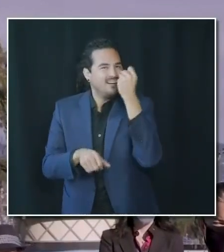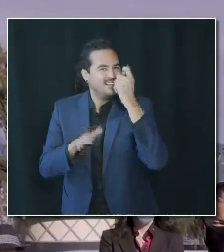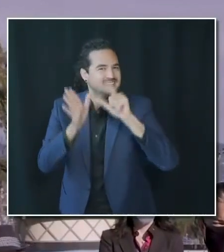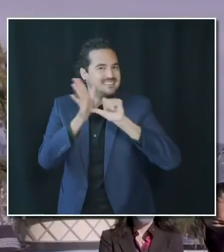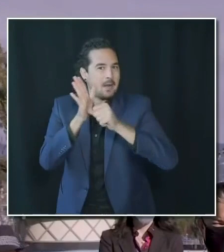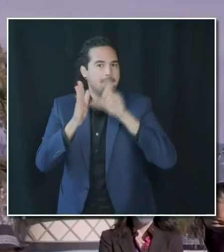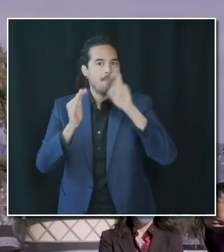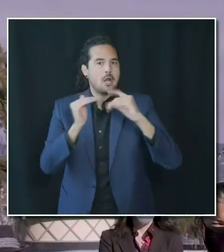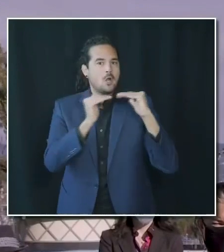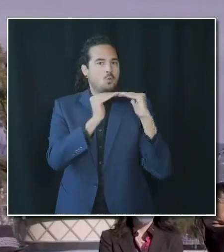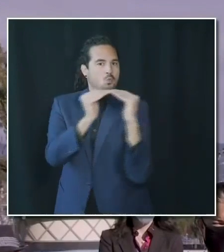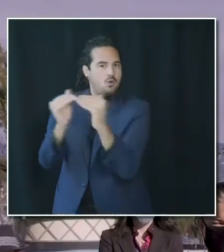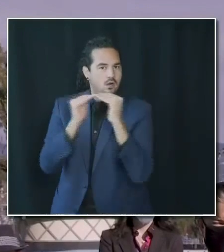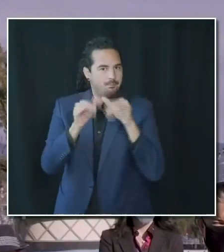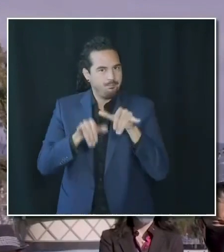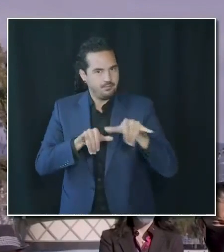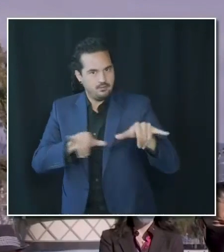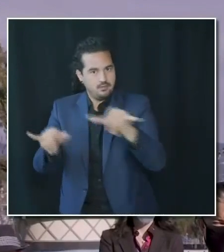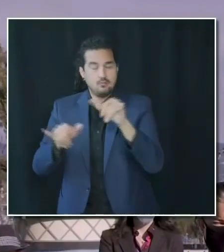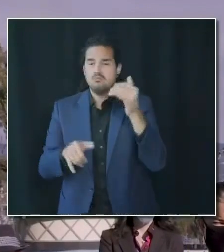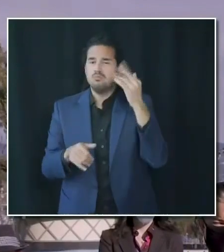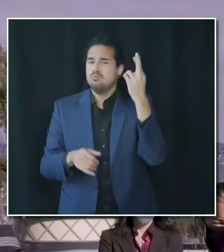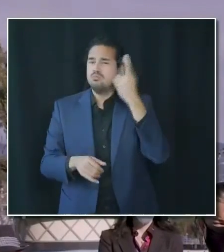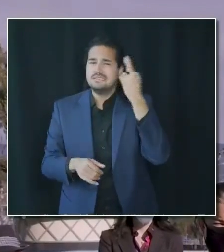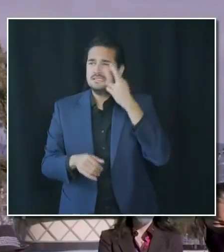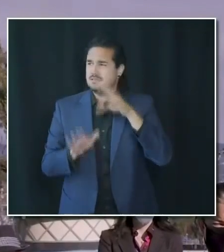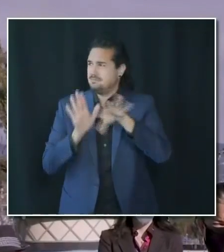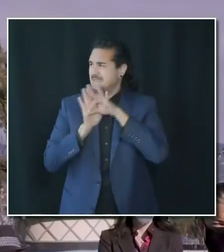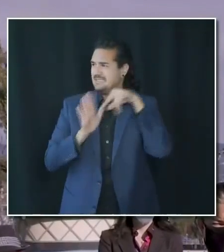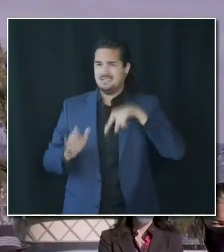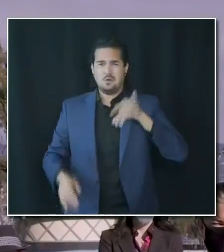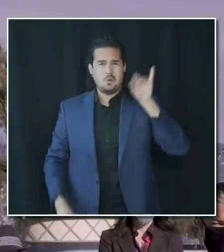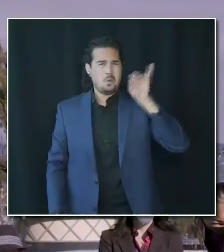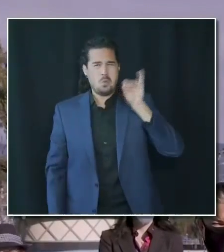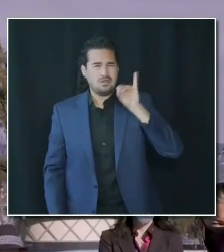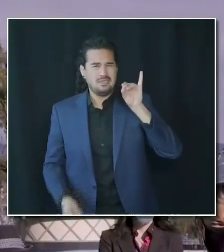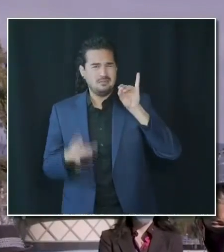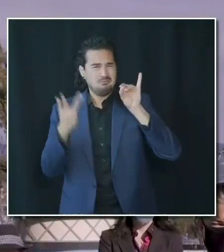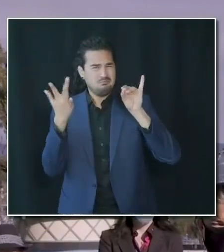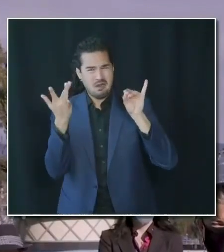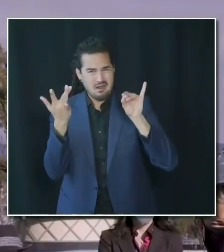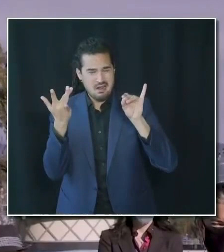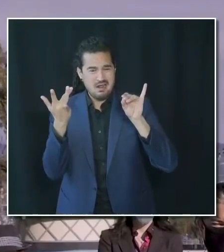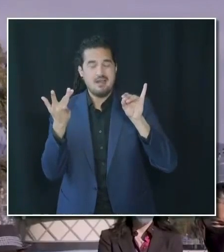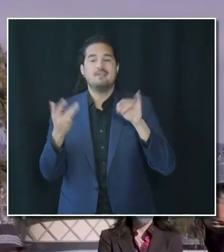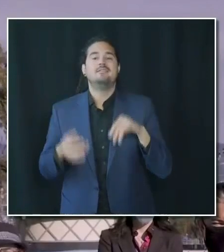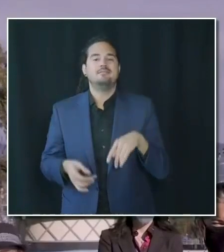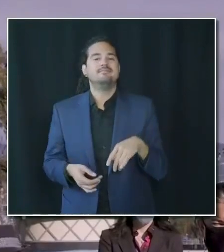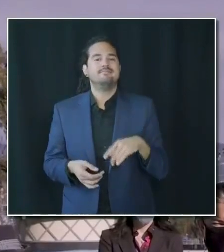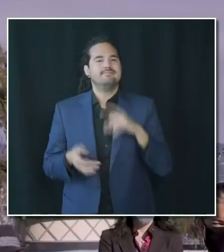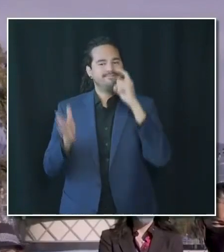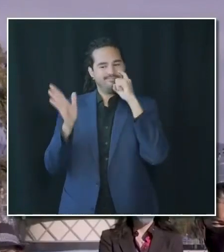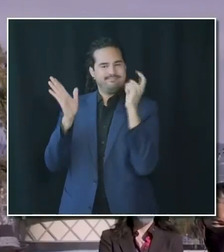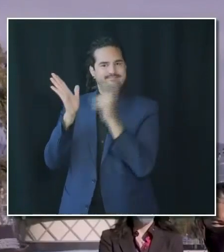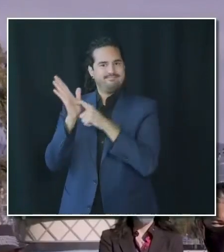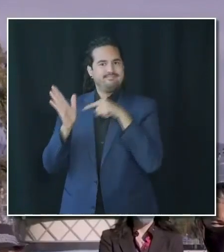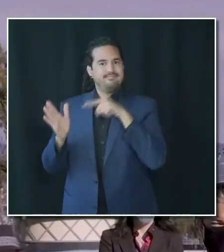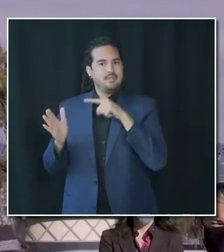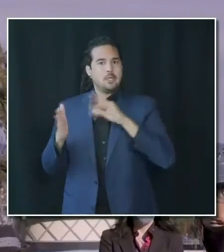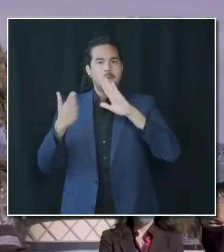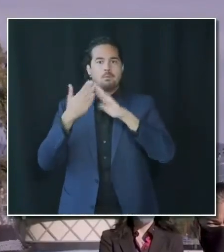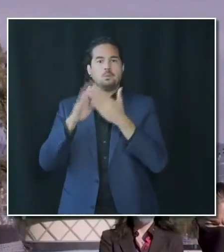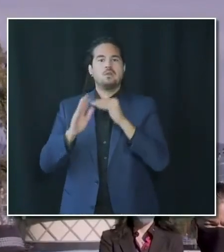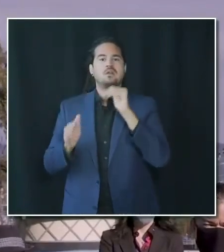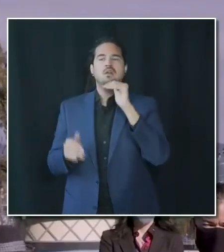chosen was the framework of making sure that communities that are often left behind are not left behind.